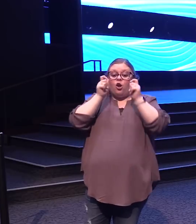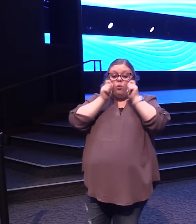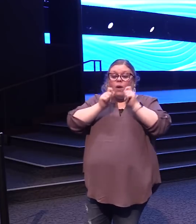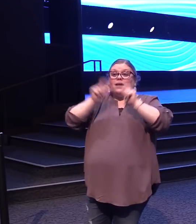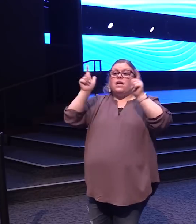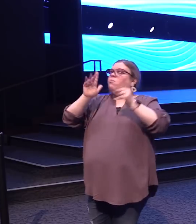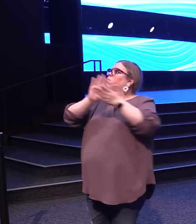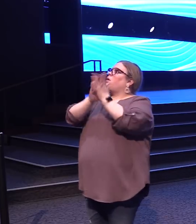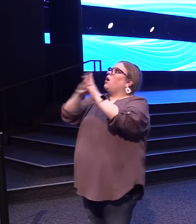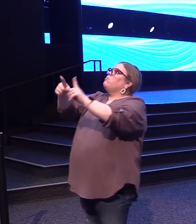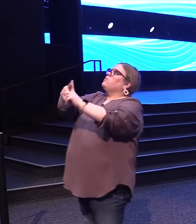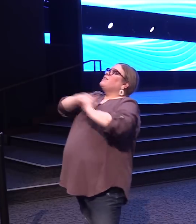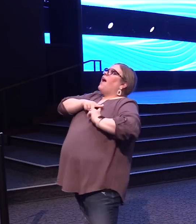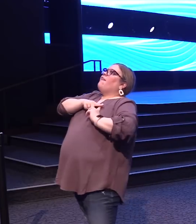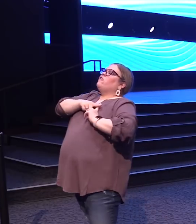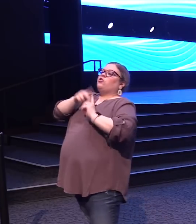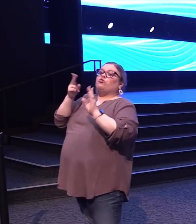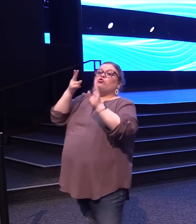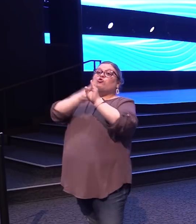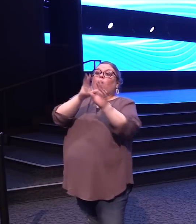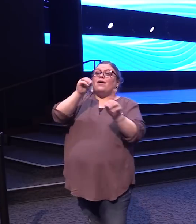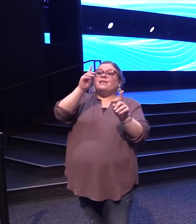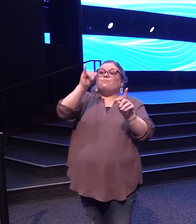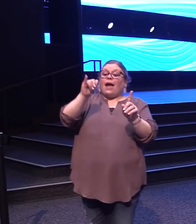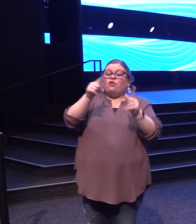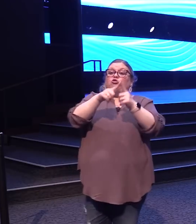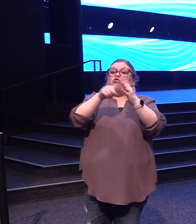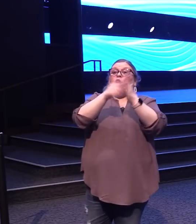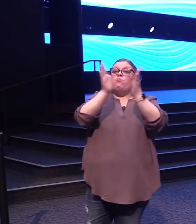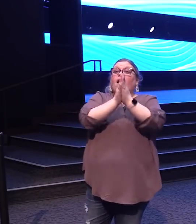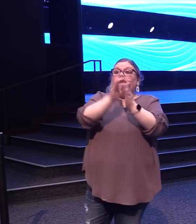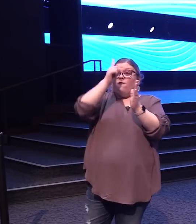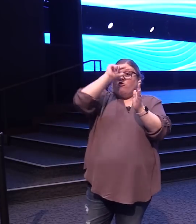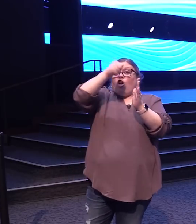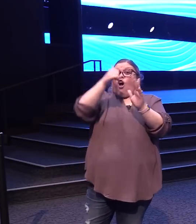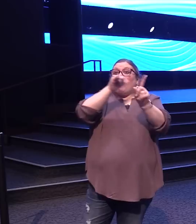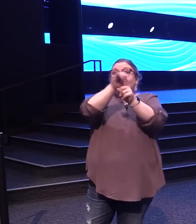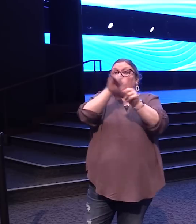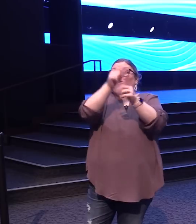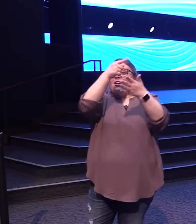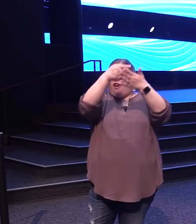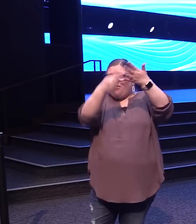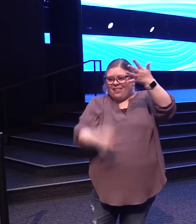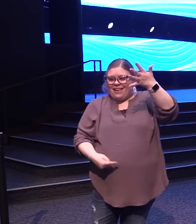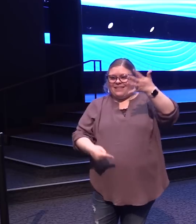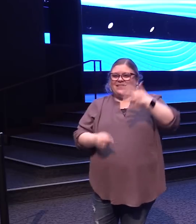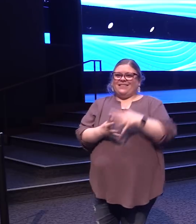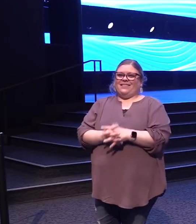his life to Jesus Christ, joins Madeline to start praying for number two on the list.